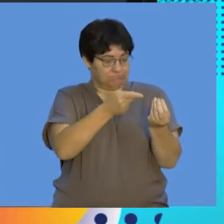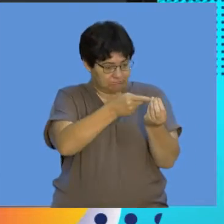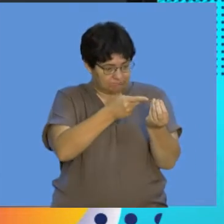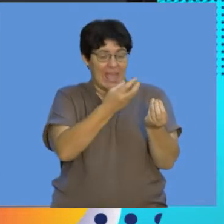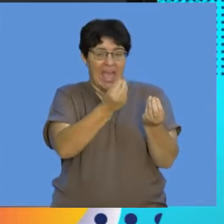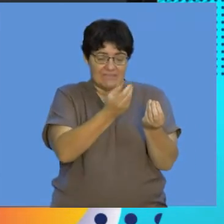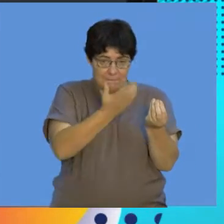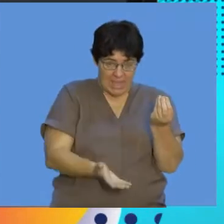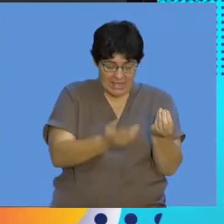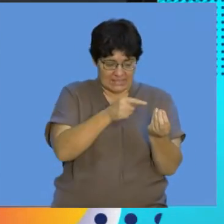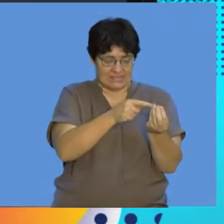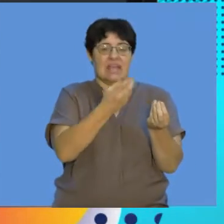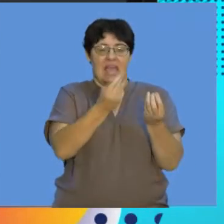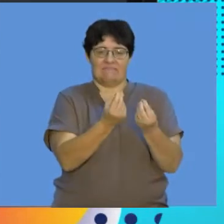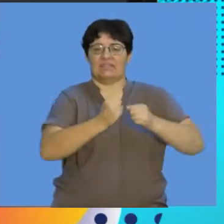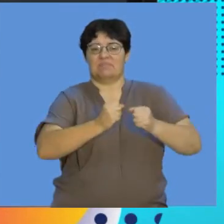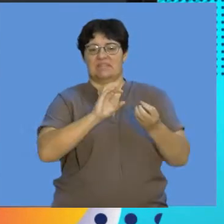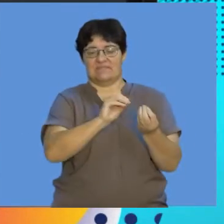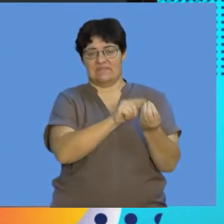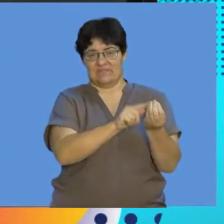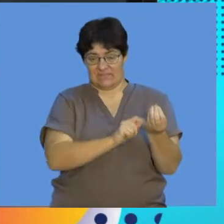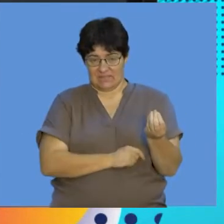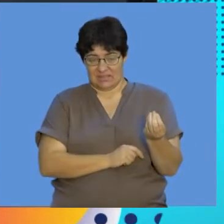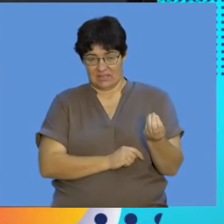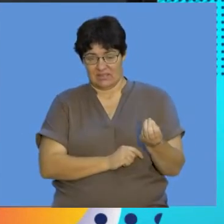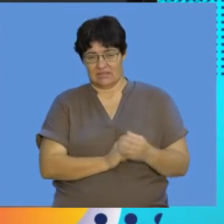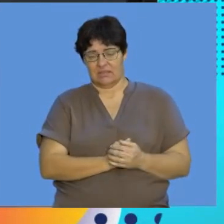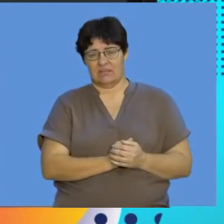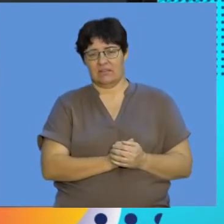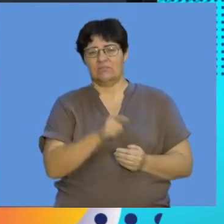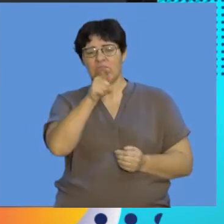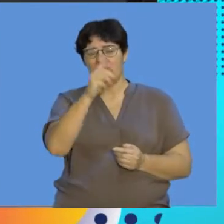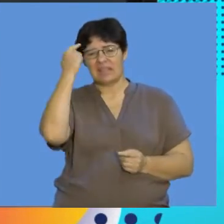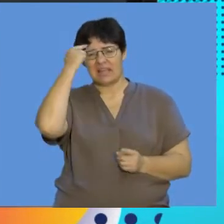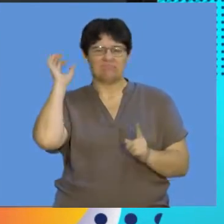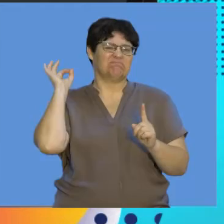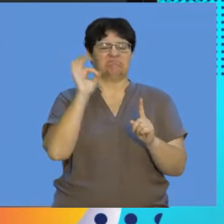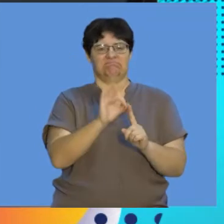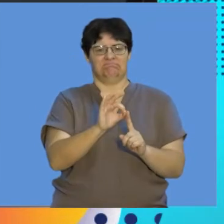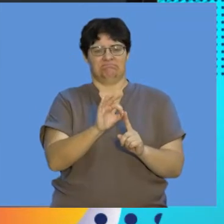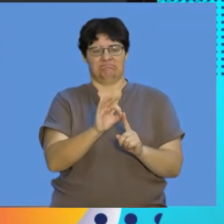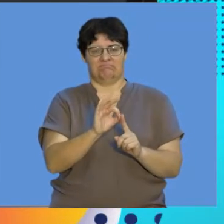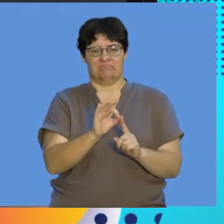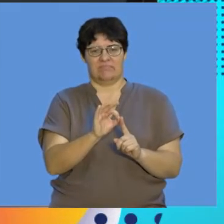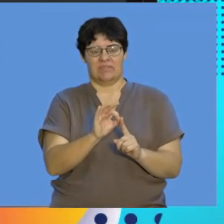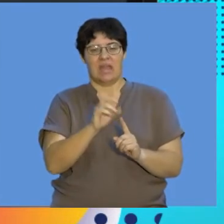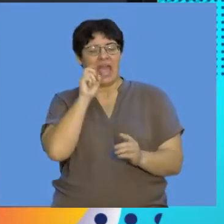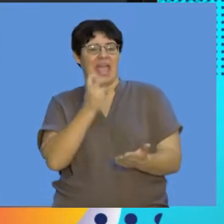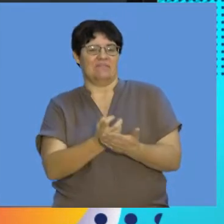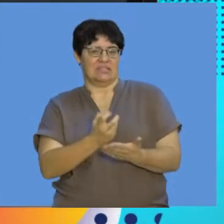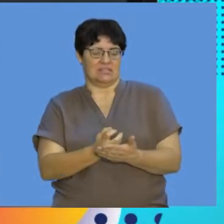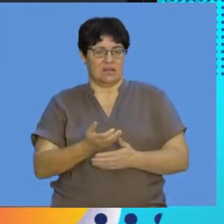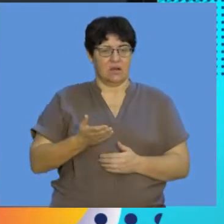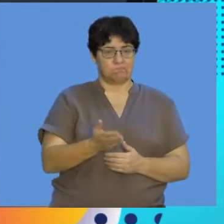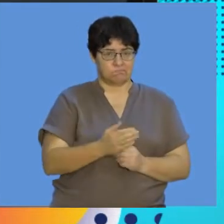space. So the big thinking that we have today is that what exactly suggests or what evidence is